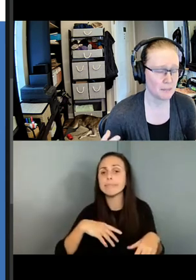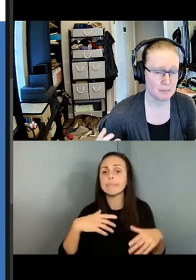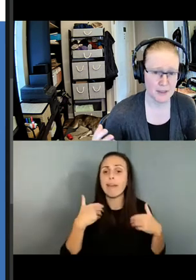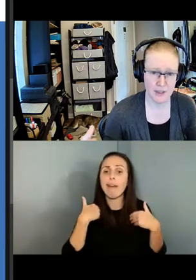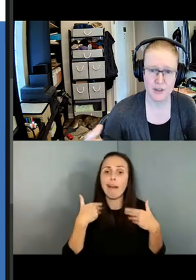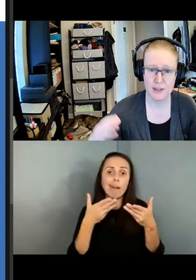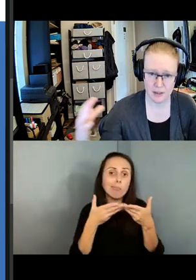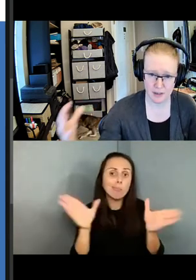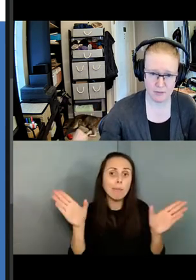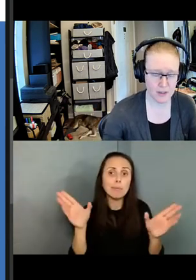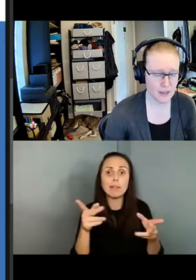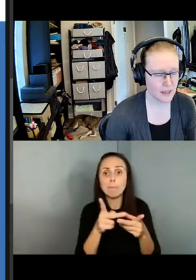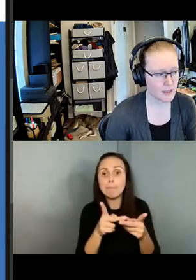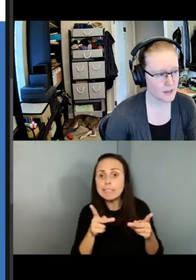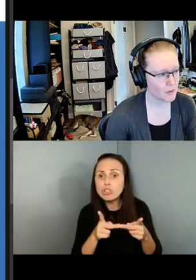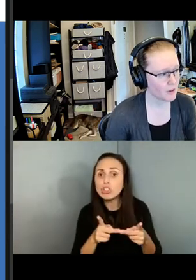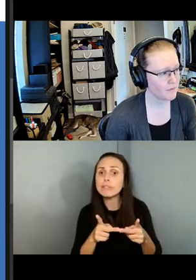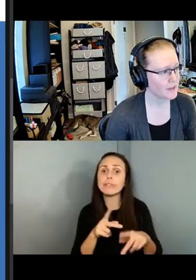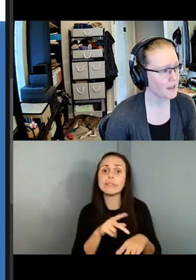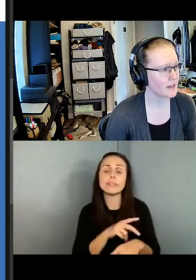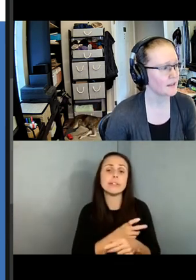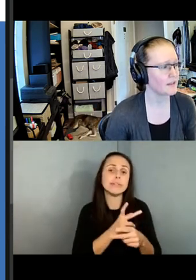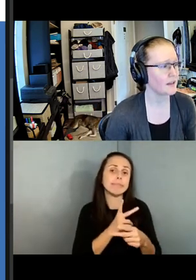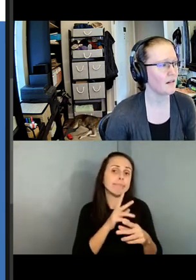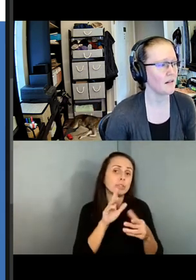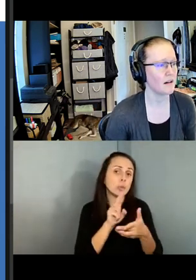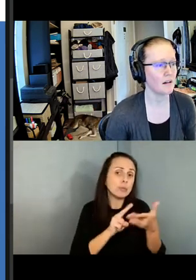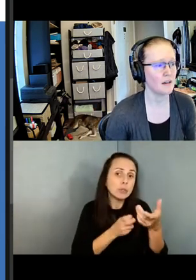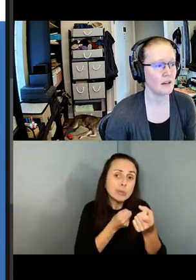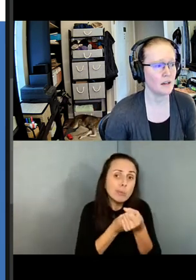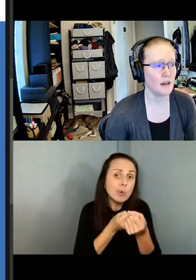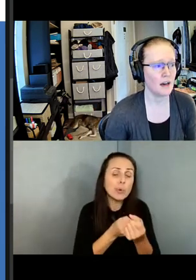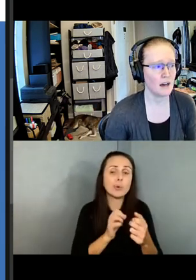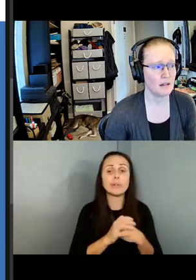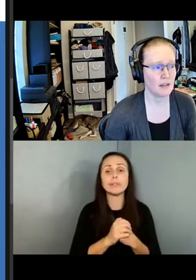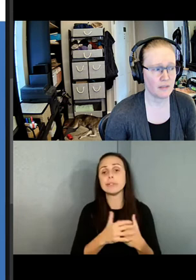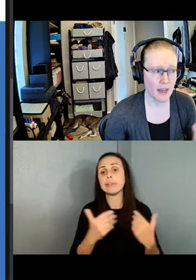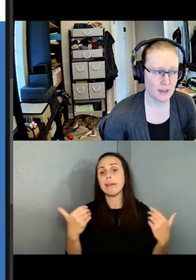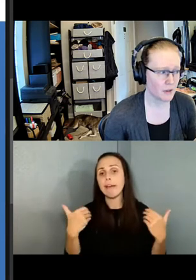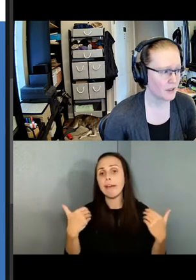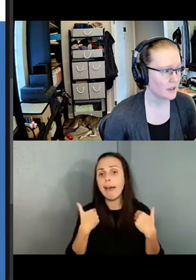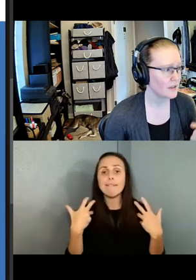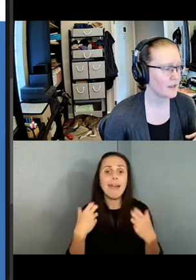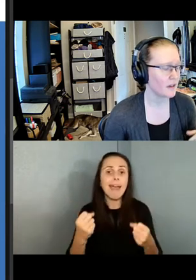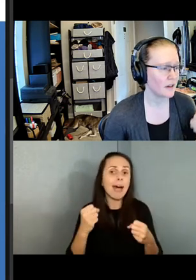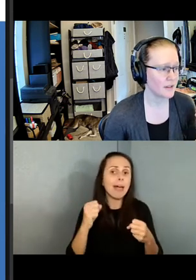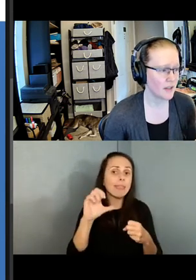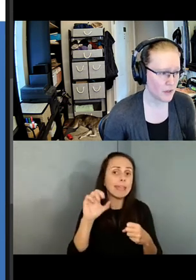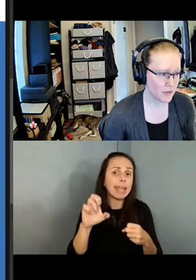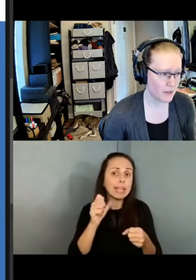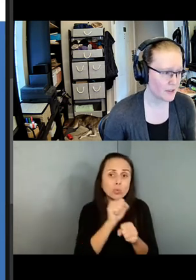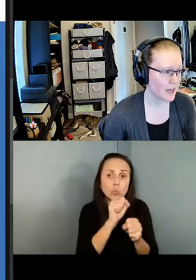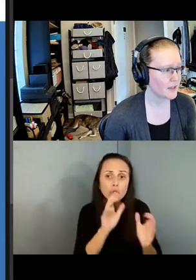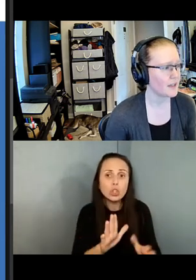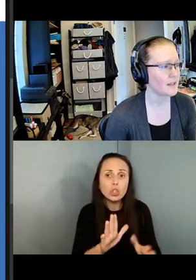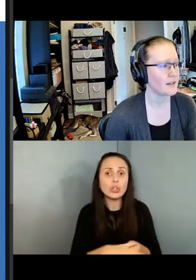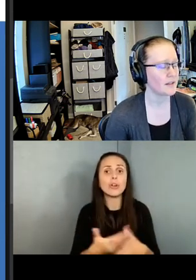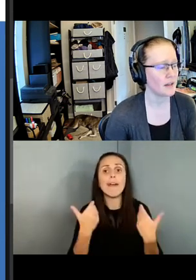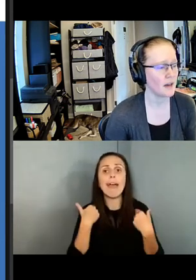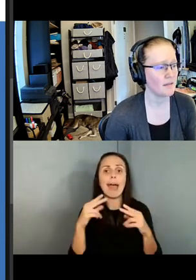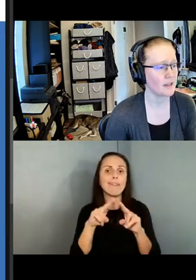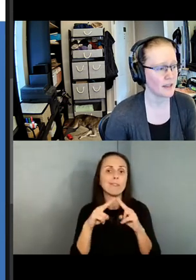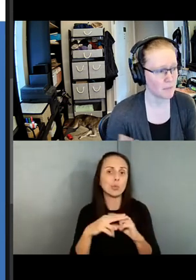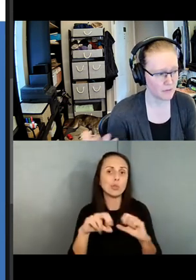public positions that the university takes in support of these things. There are health caseworkers, there are some union